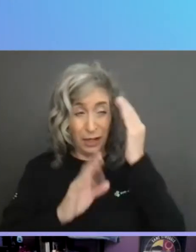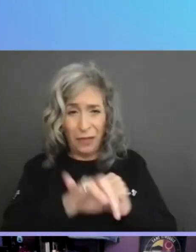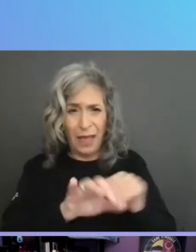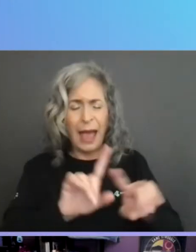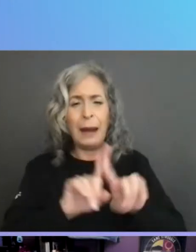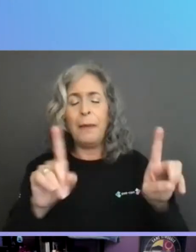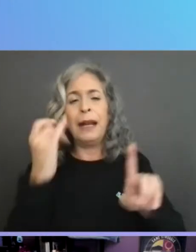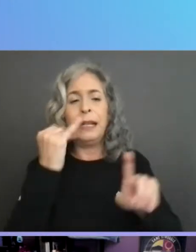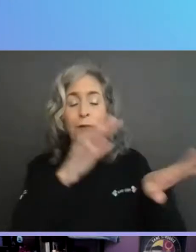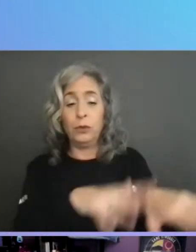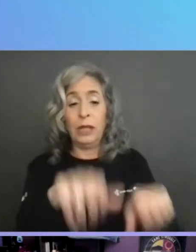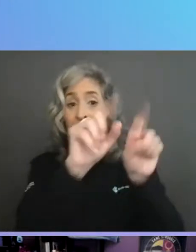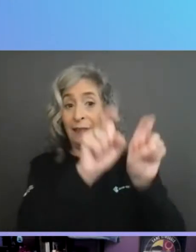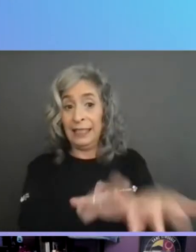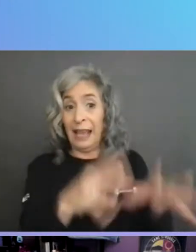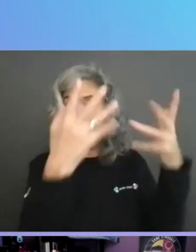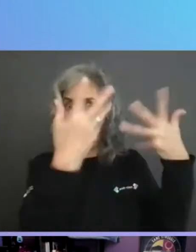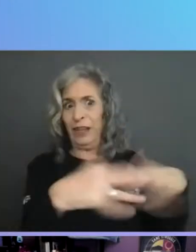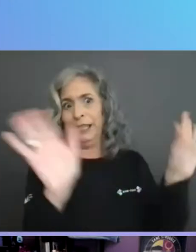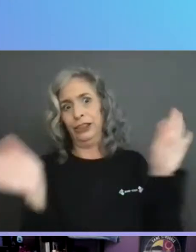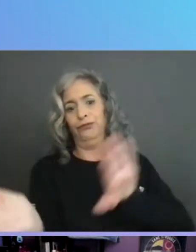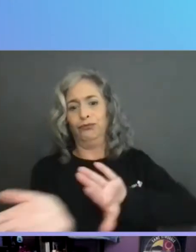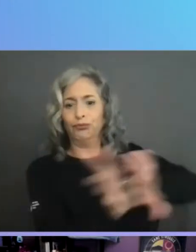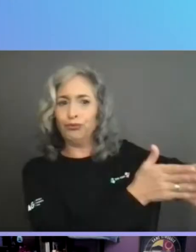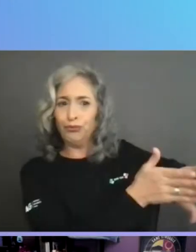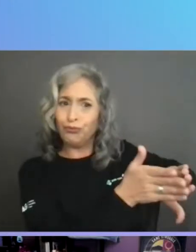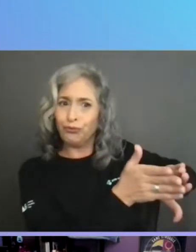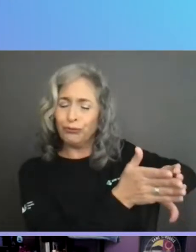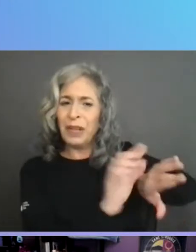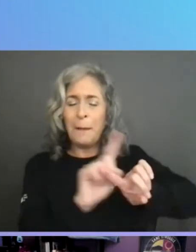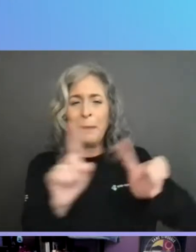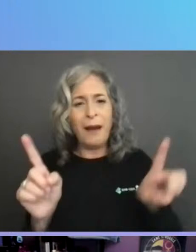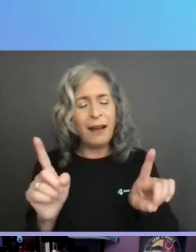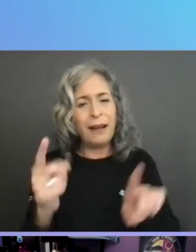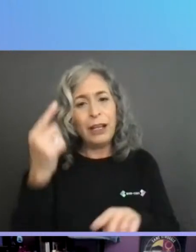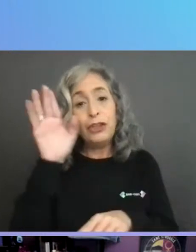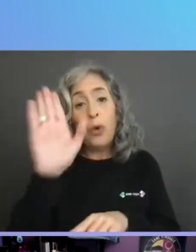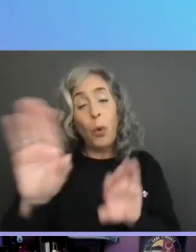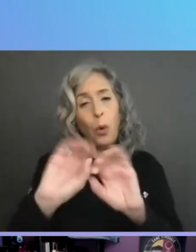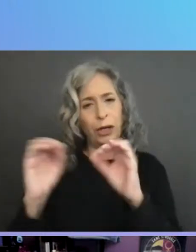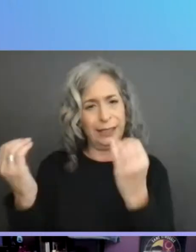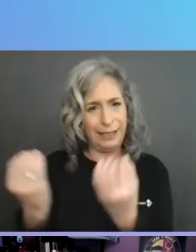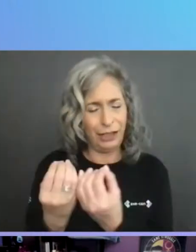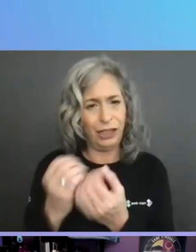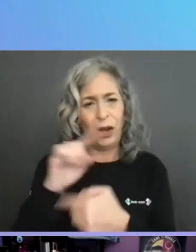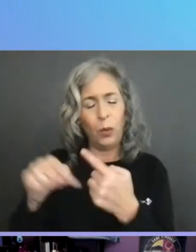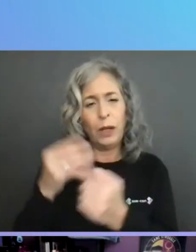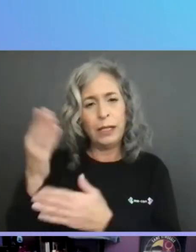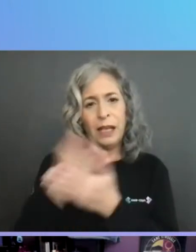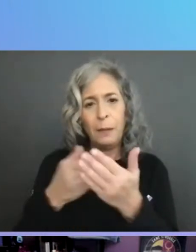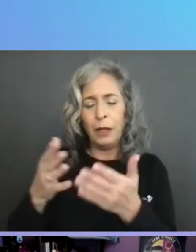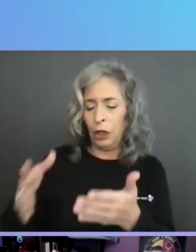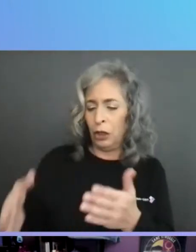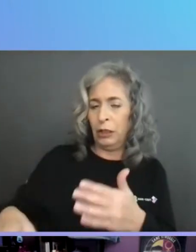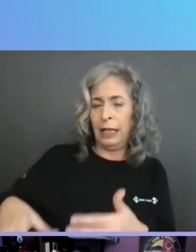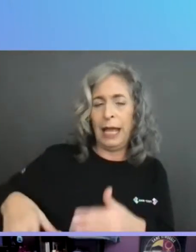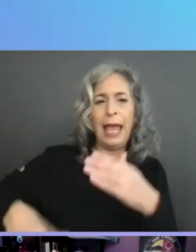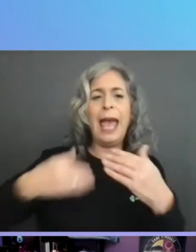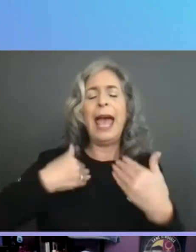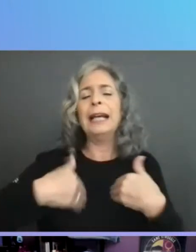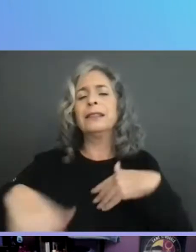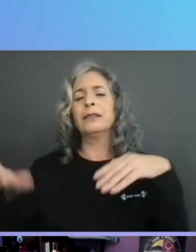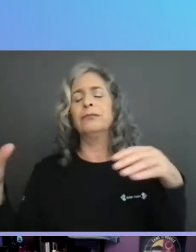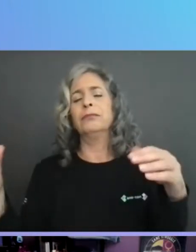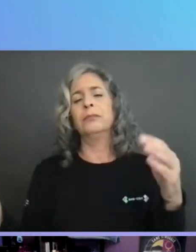the exam, you're done and it's over. For your organization, when someone earns a professional certification,